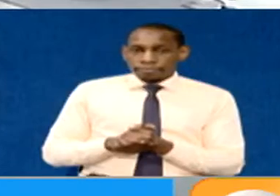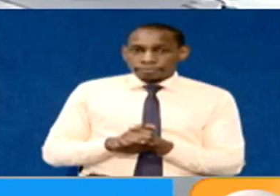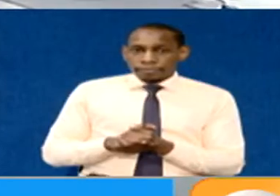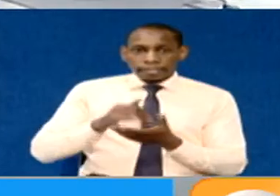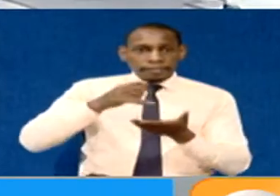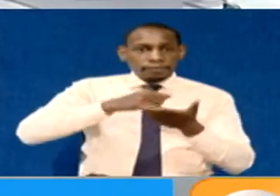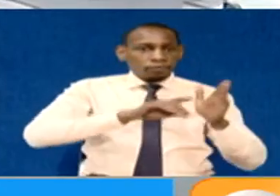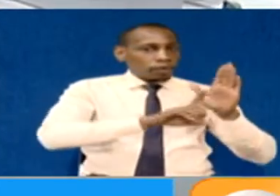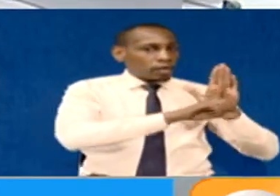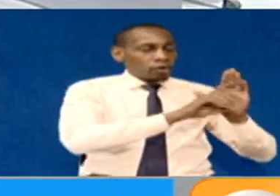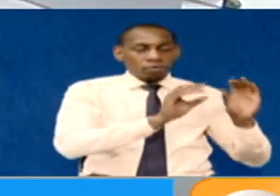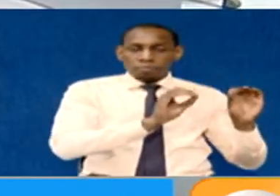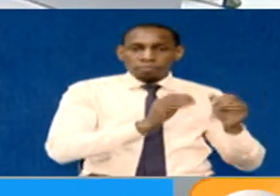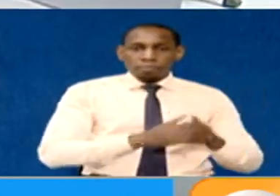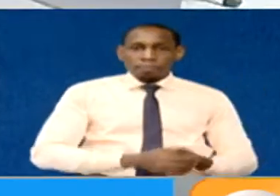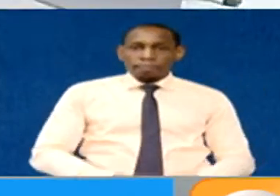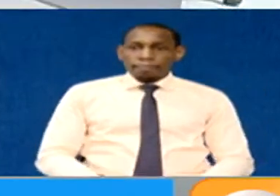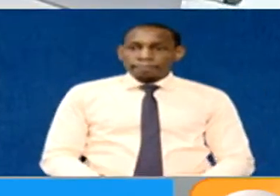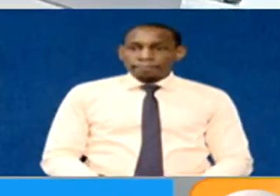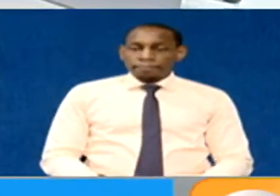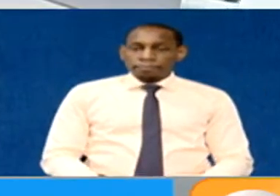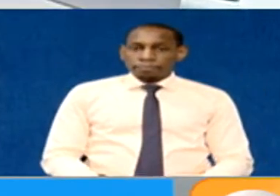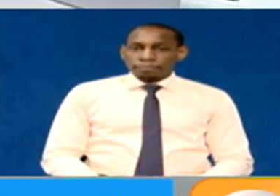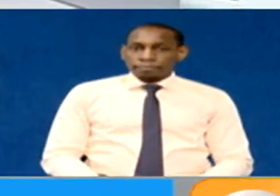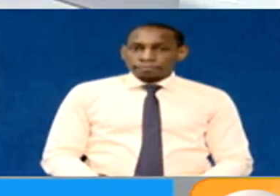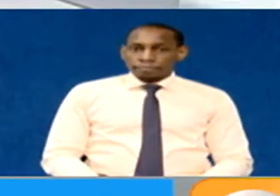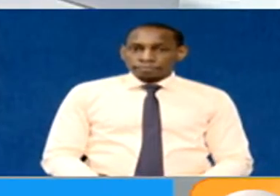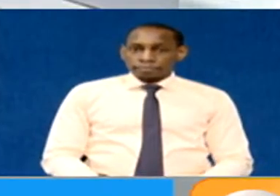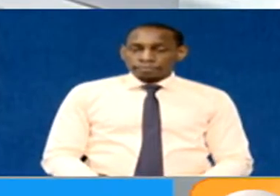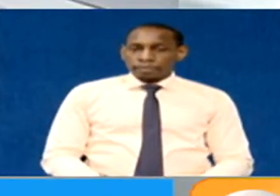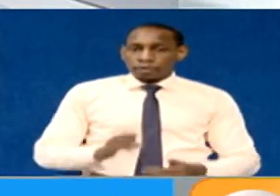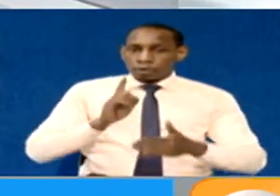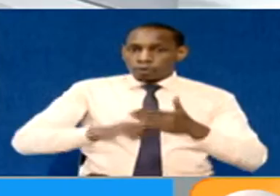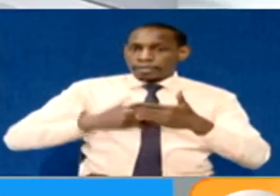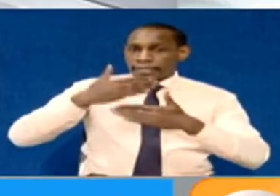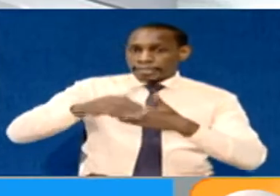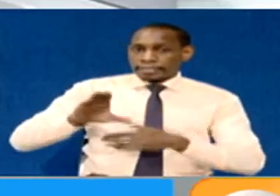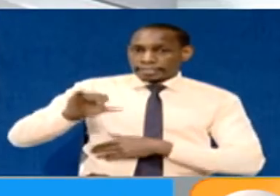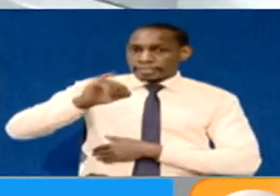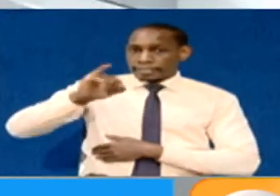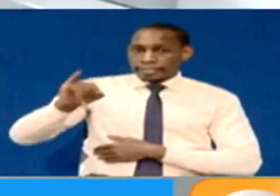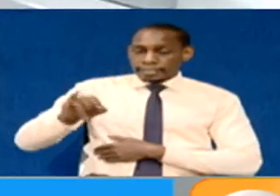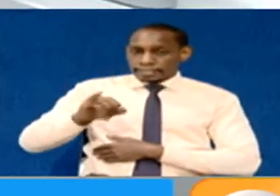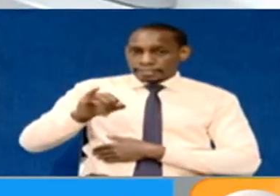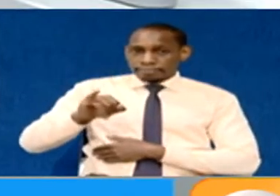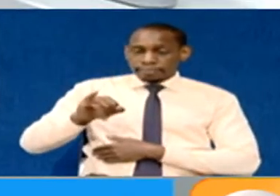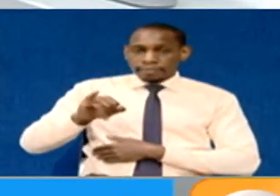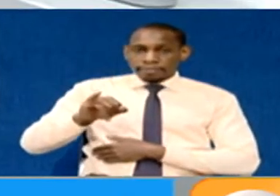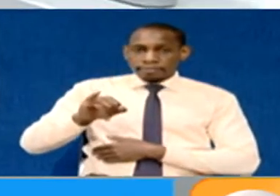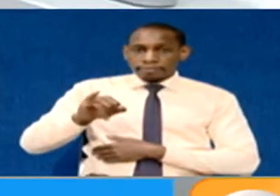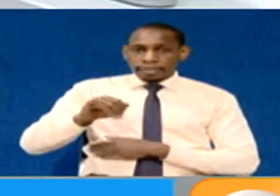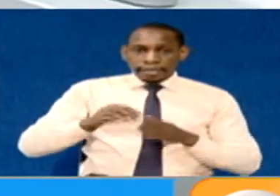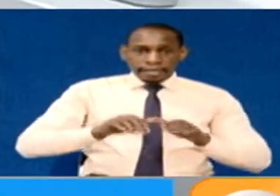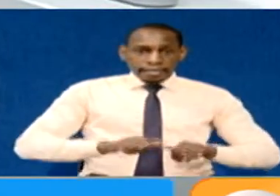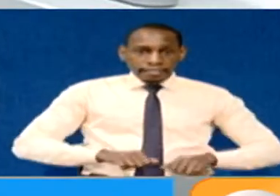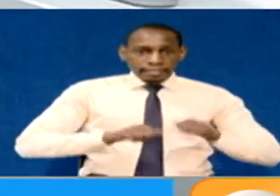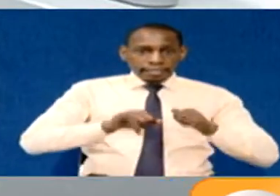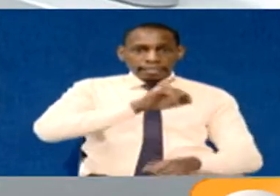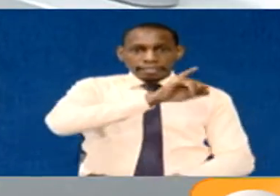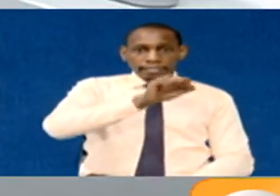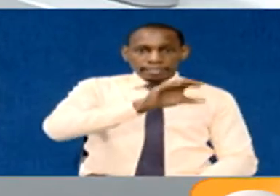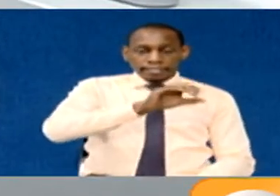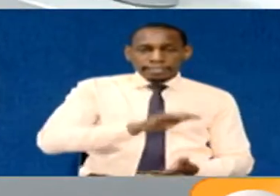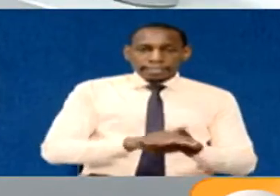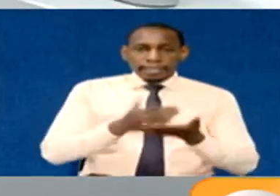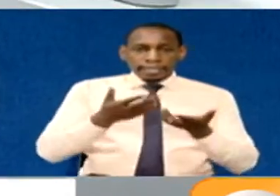to be put simply. But what happens after that? Because she chairs the JSC, to which this